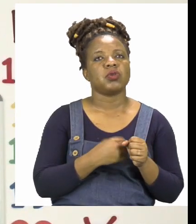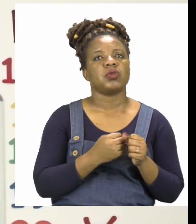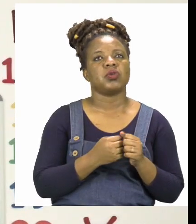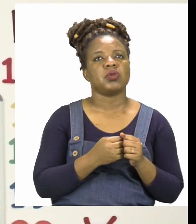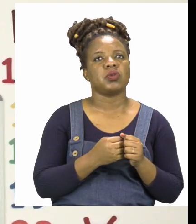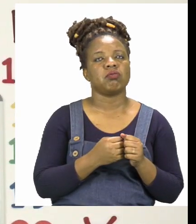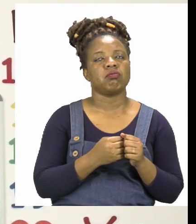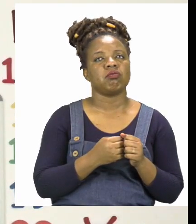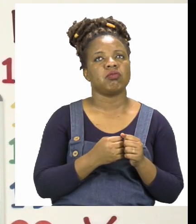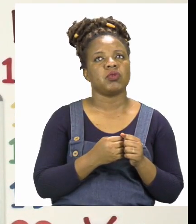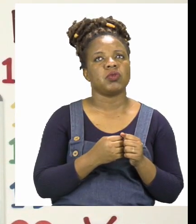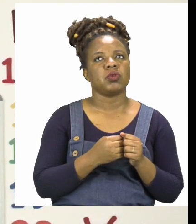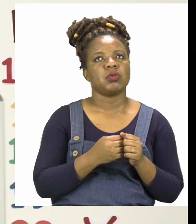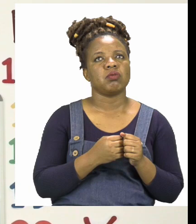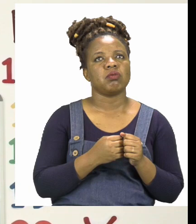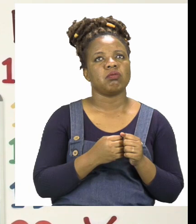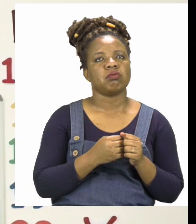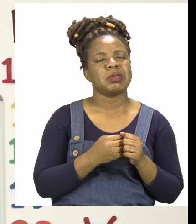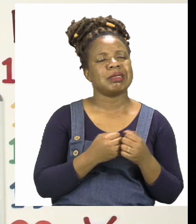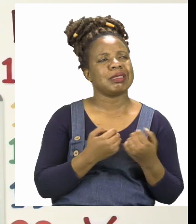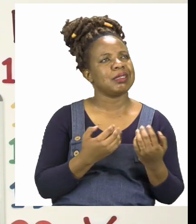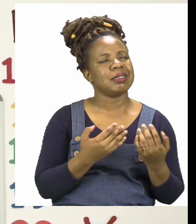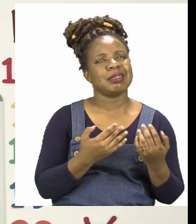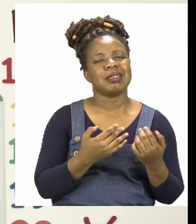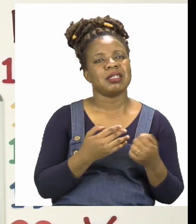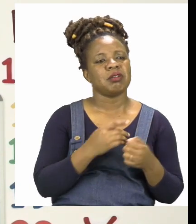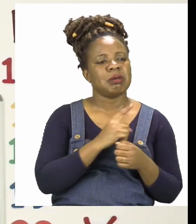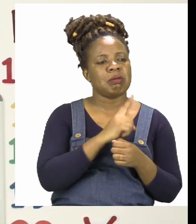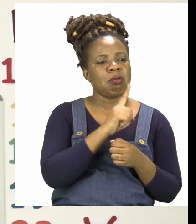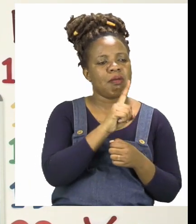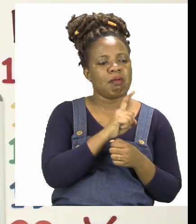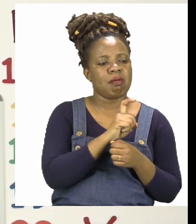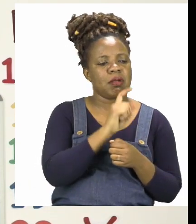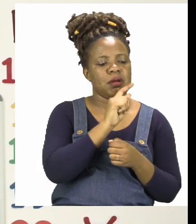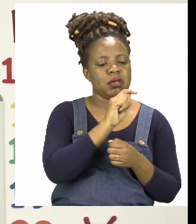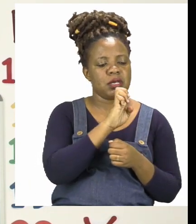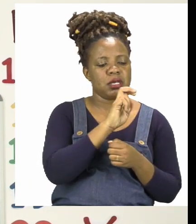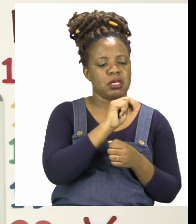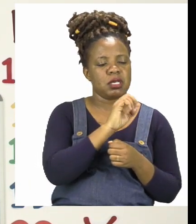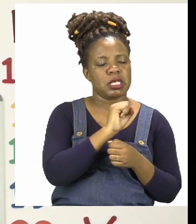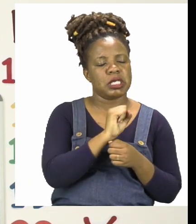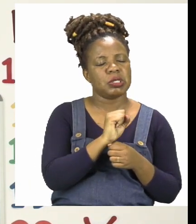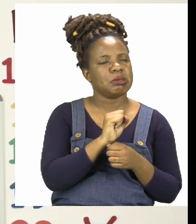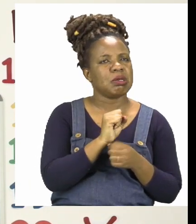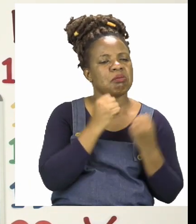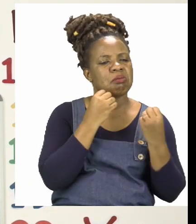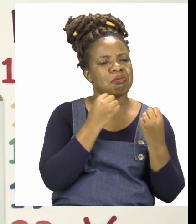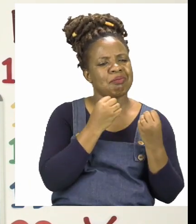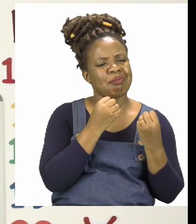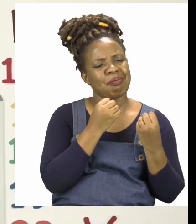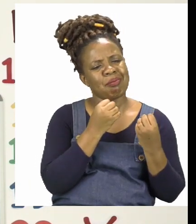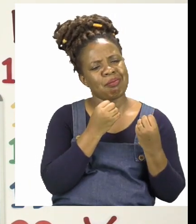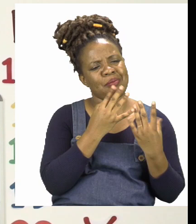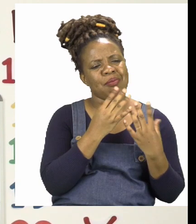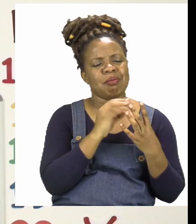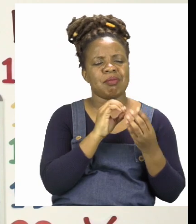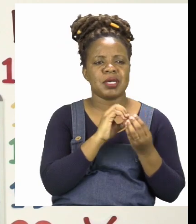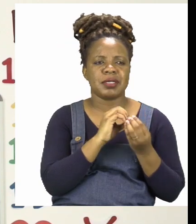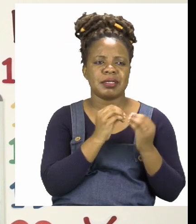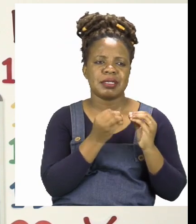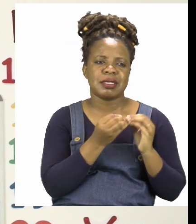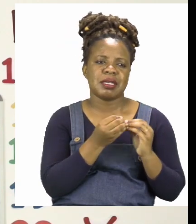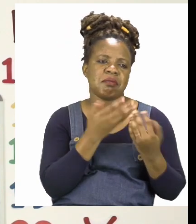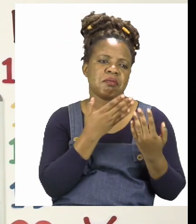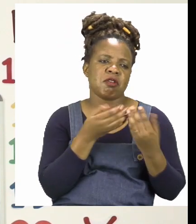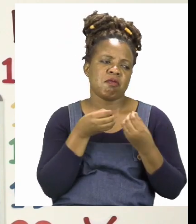Mr. Tens, we have too much to carry in our unit bag. Please can we give you 1 unit for